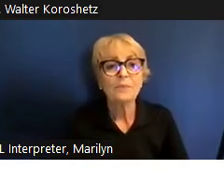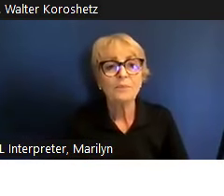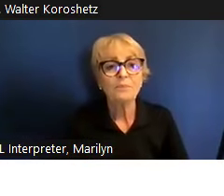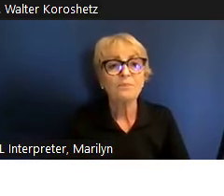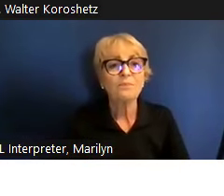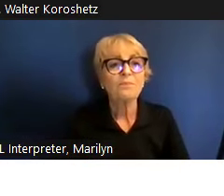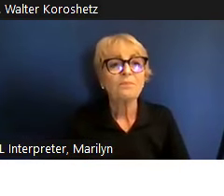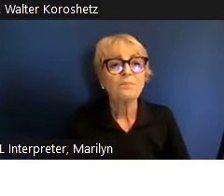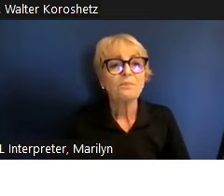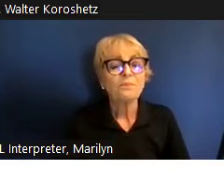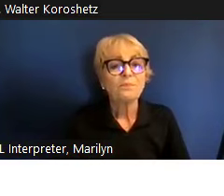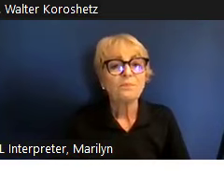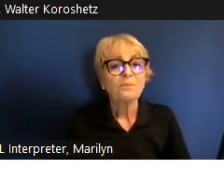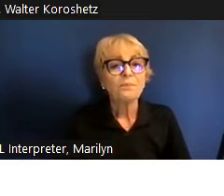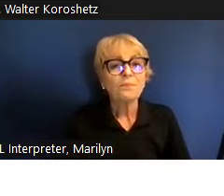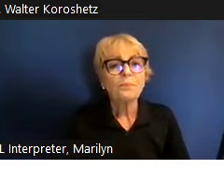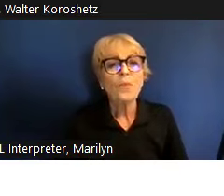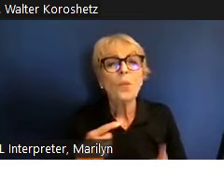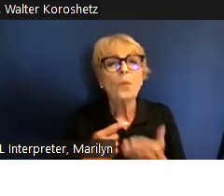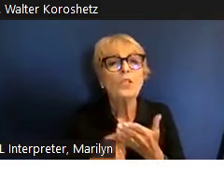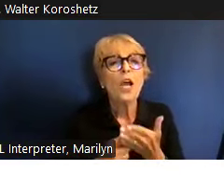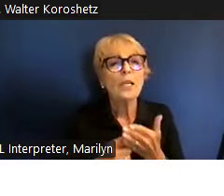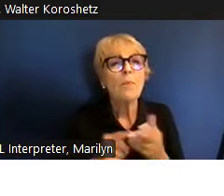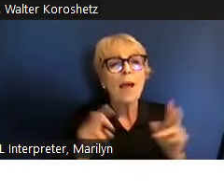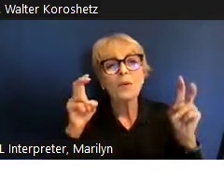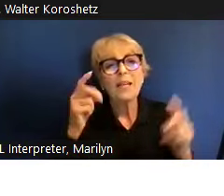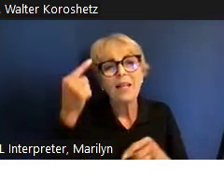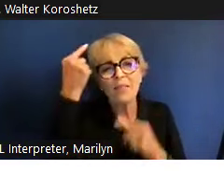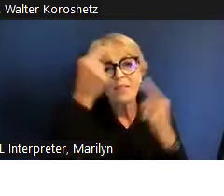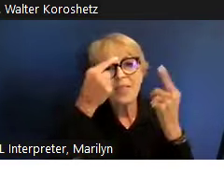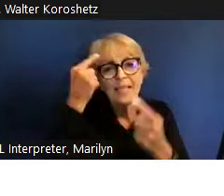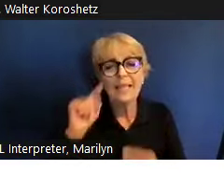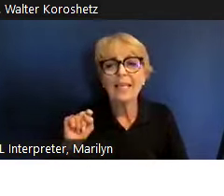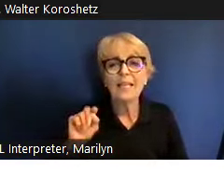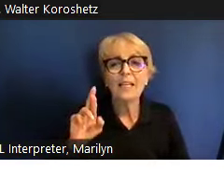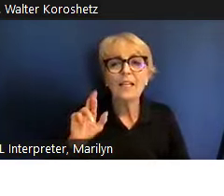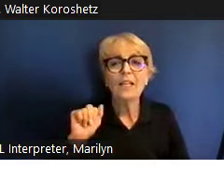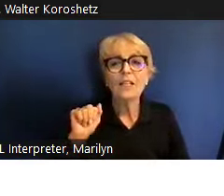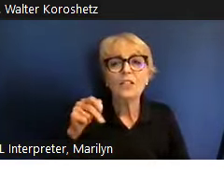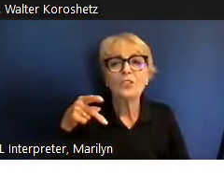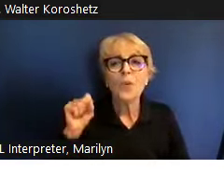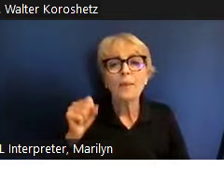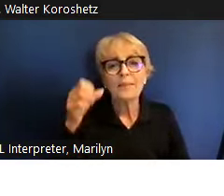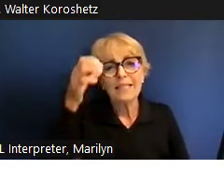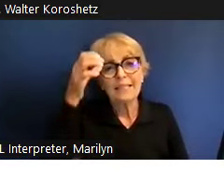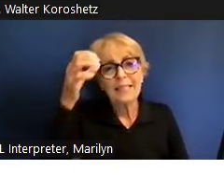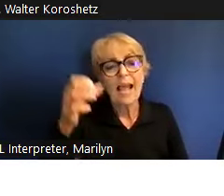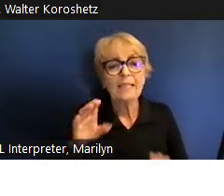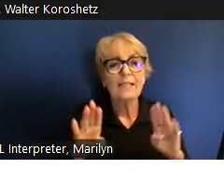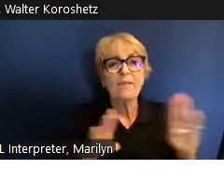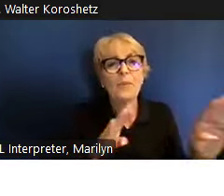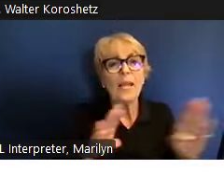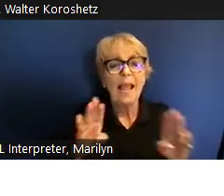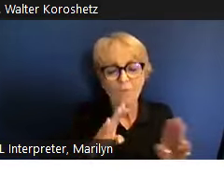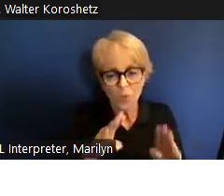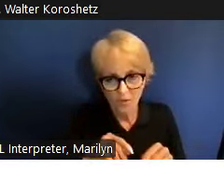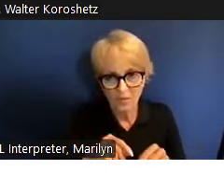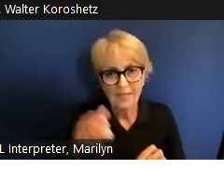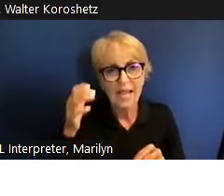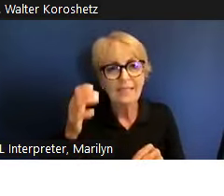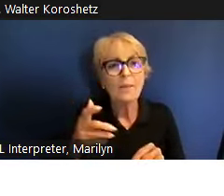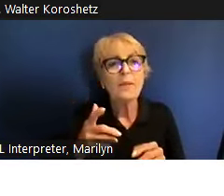We talk a little bit about thinking traps, which is a pretty common kind of cognitive behavioral therapy concept, cognitive distortions,